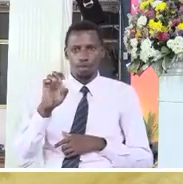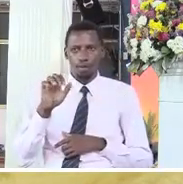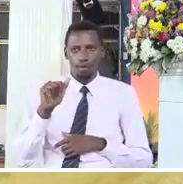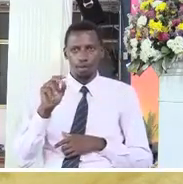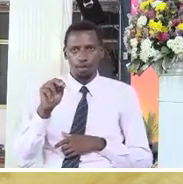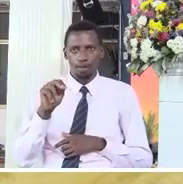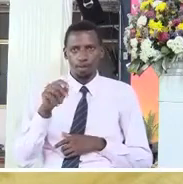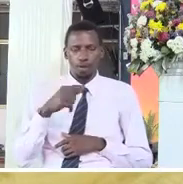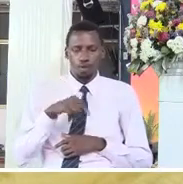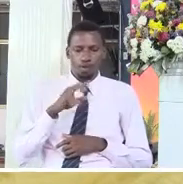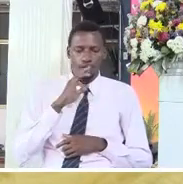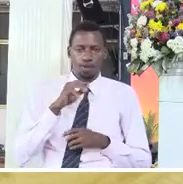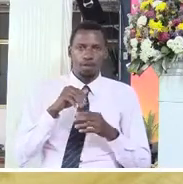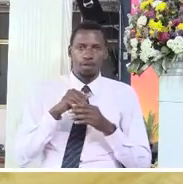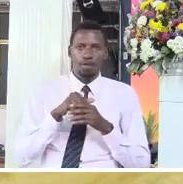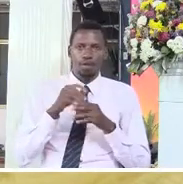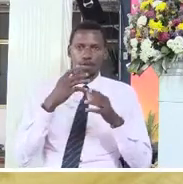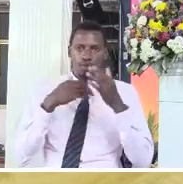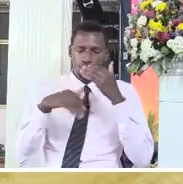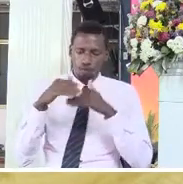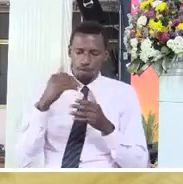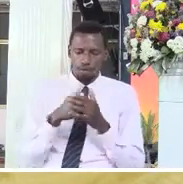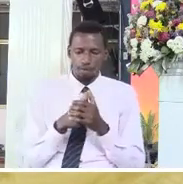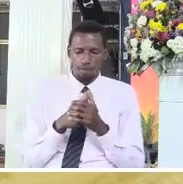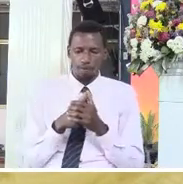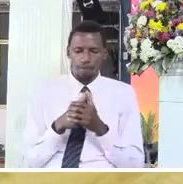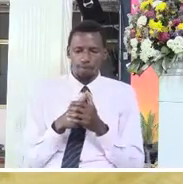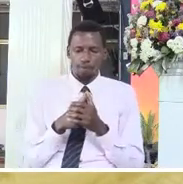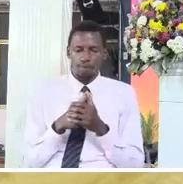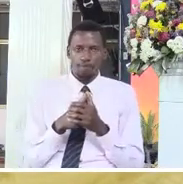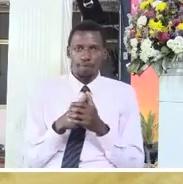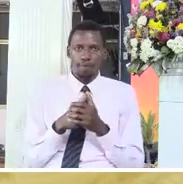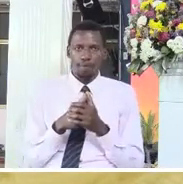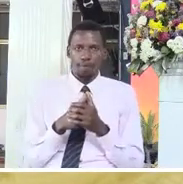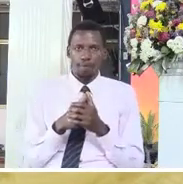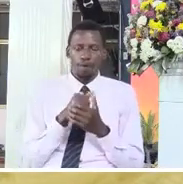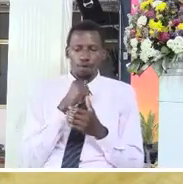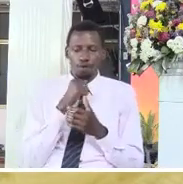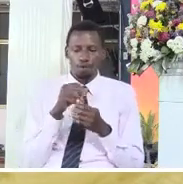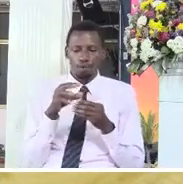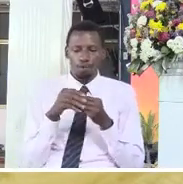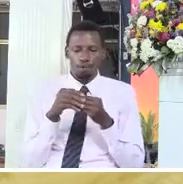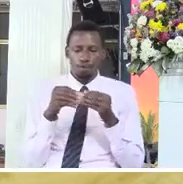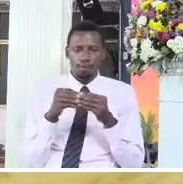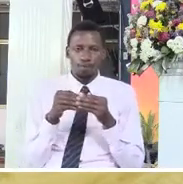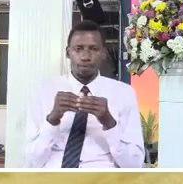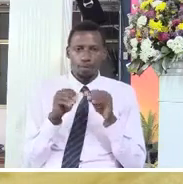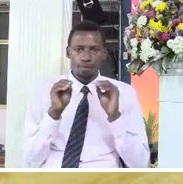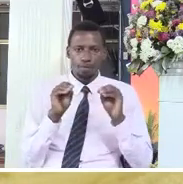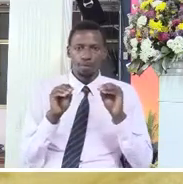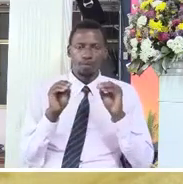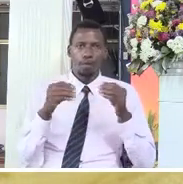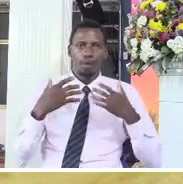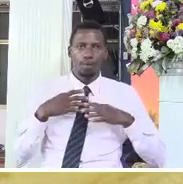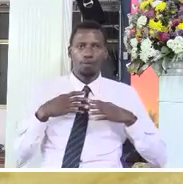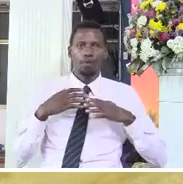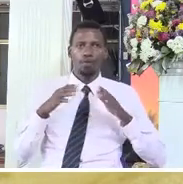the university and they have not been created fundamentally to teach people how